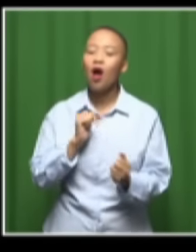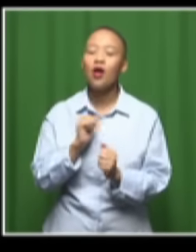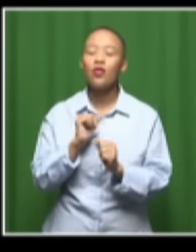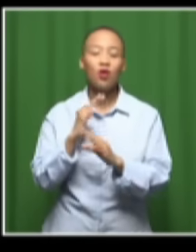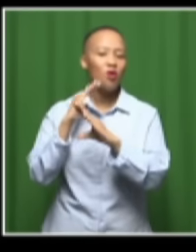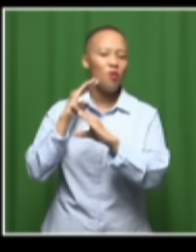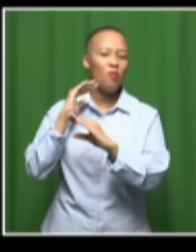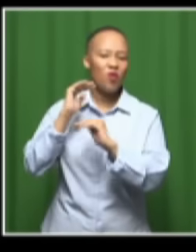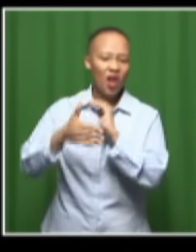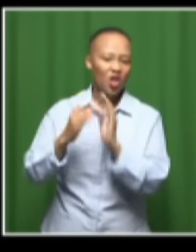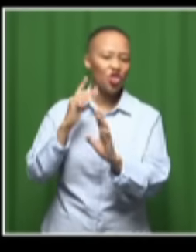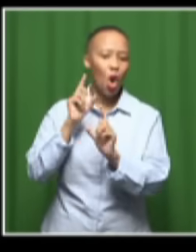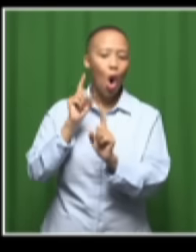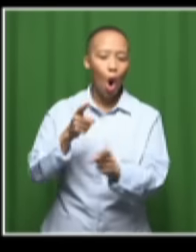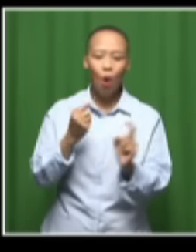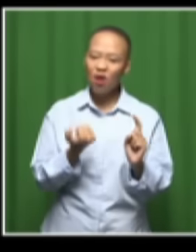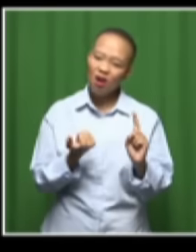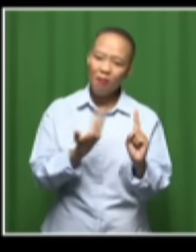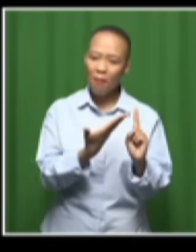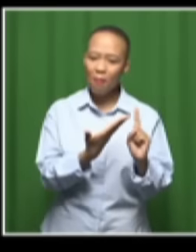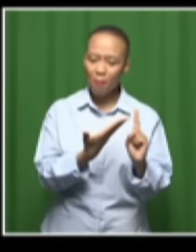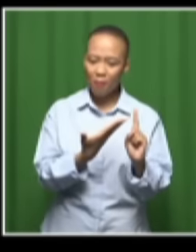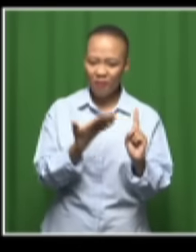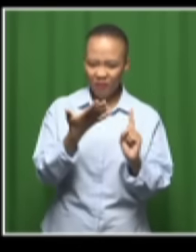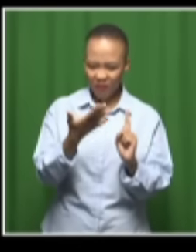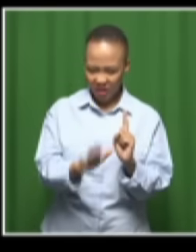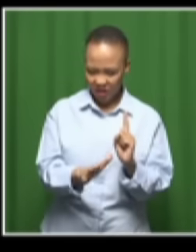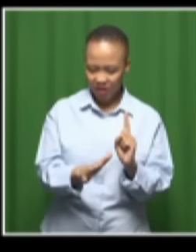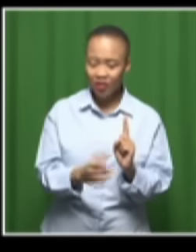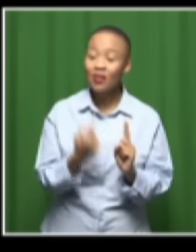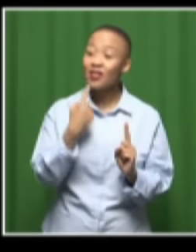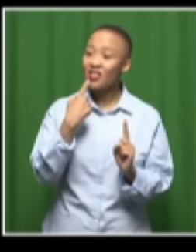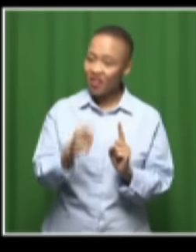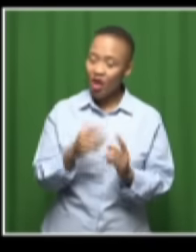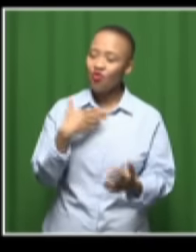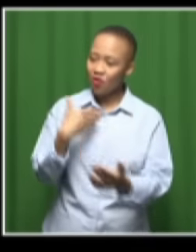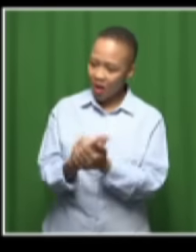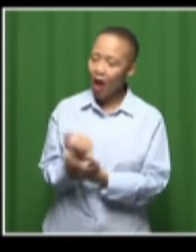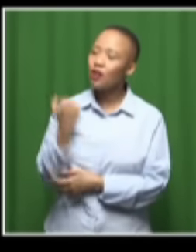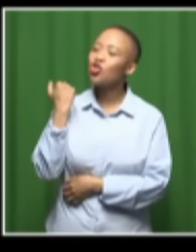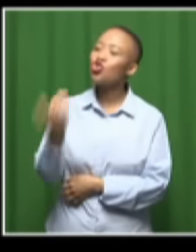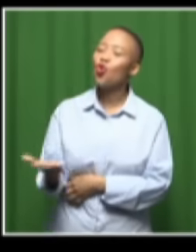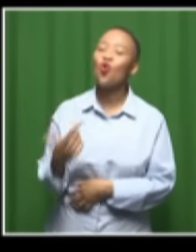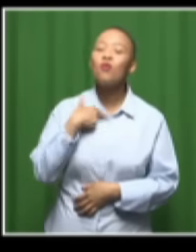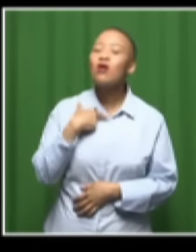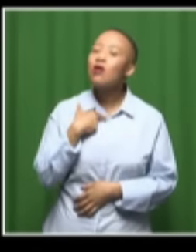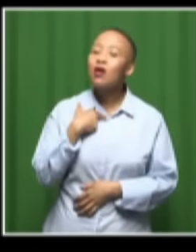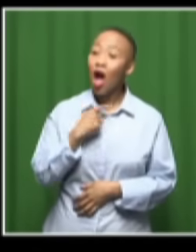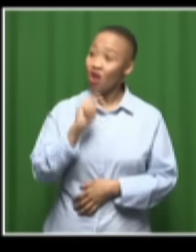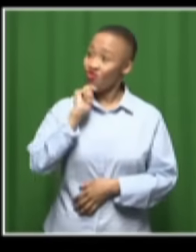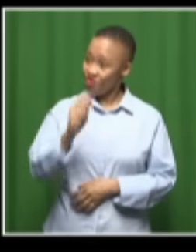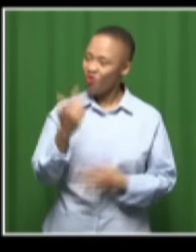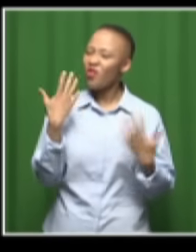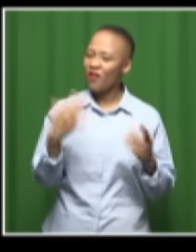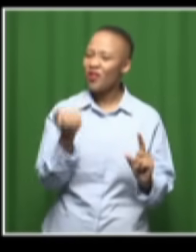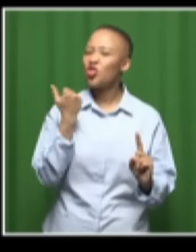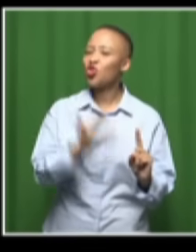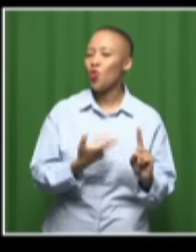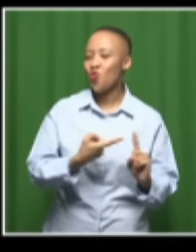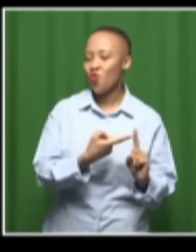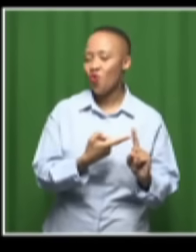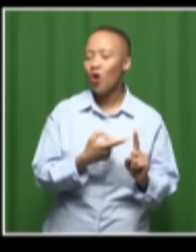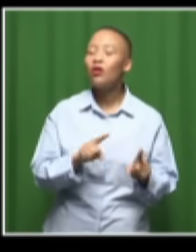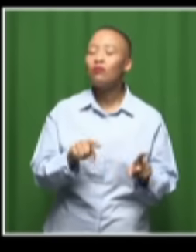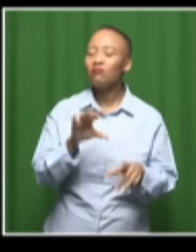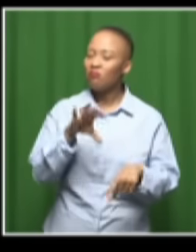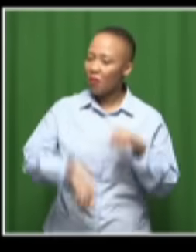on to write the book, I tweet what I like, so sue me. Literally. She sued her. She got sued. Wow. And found guilty